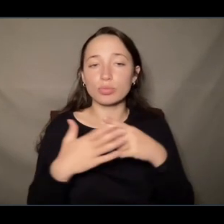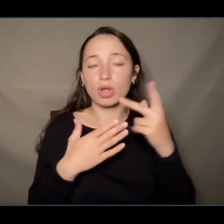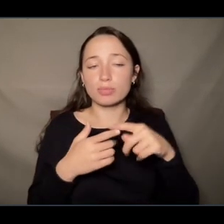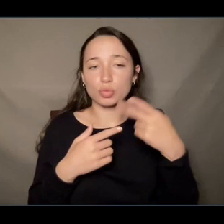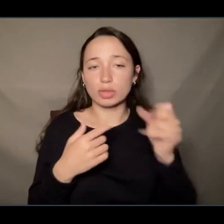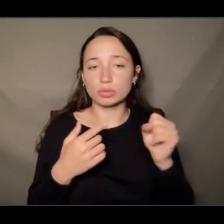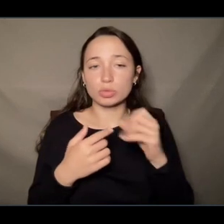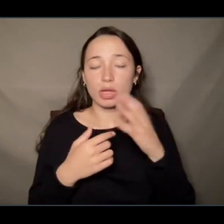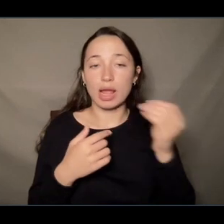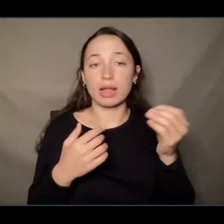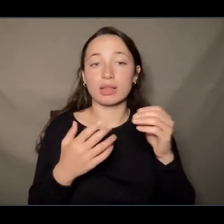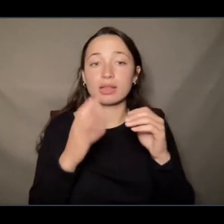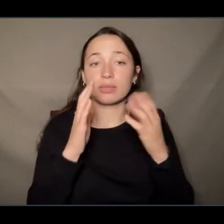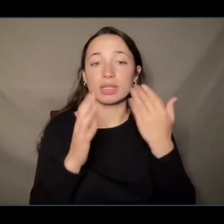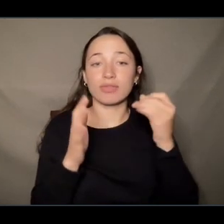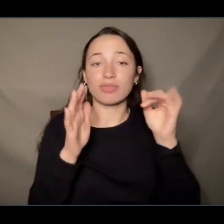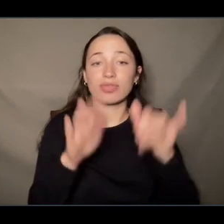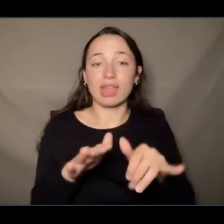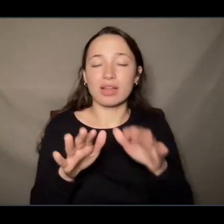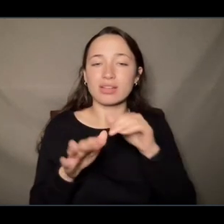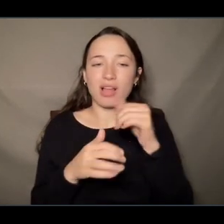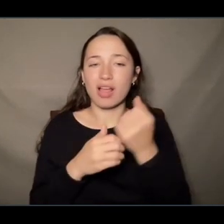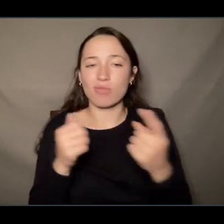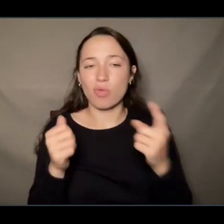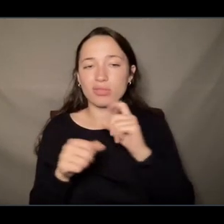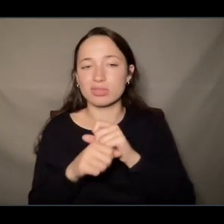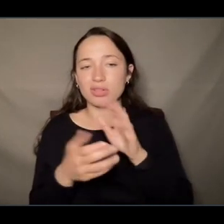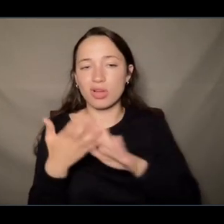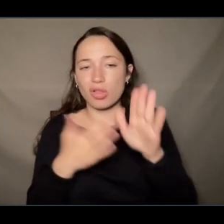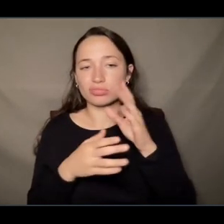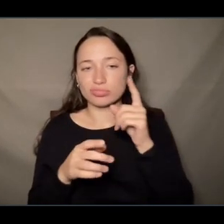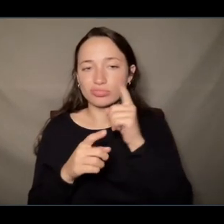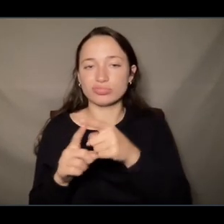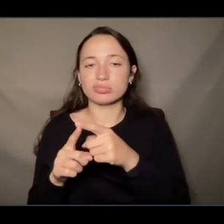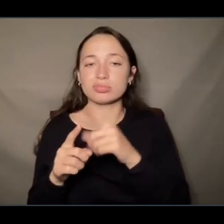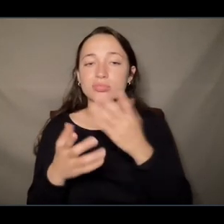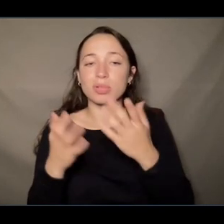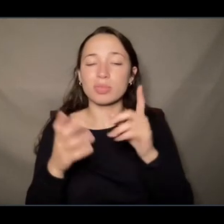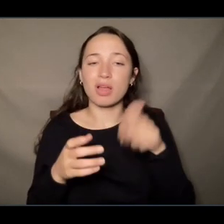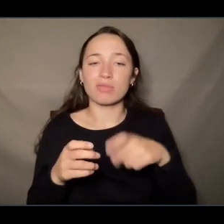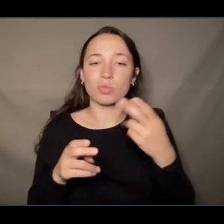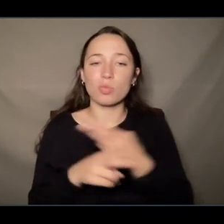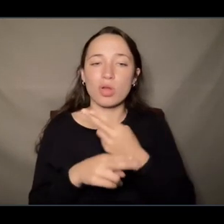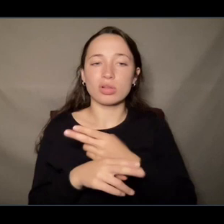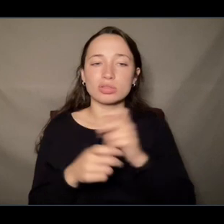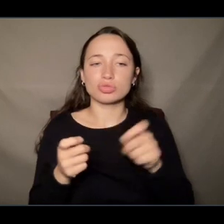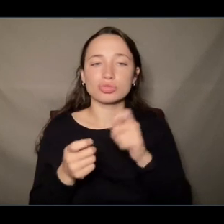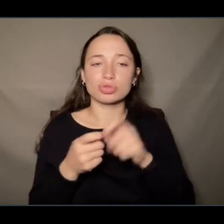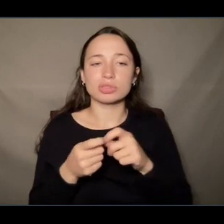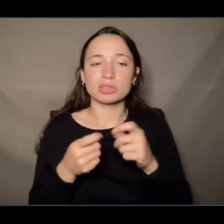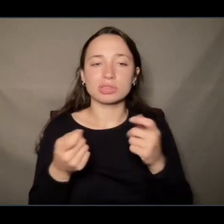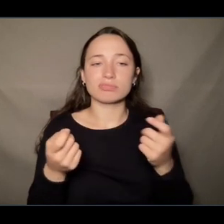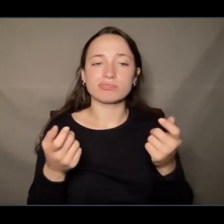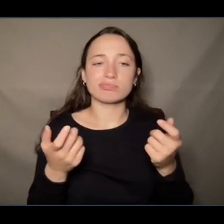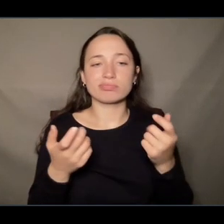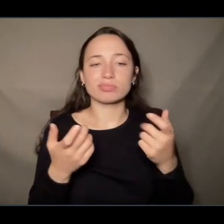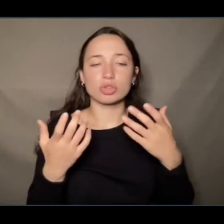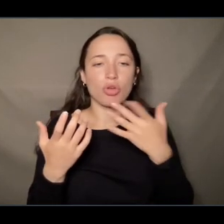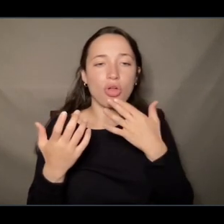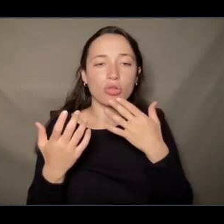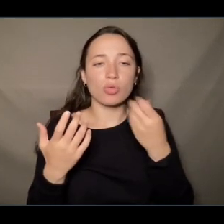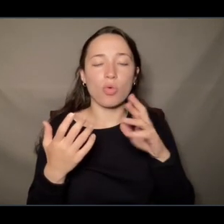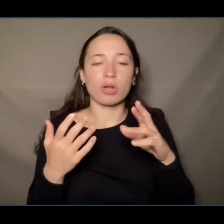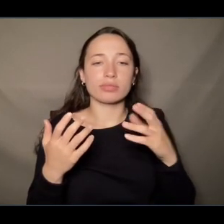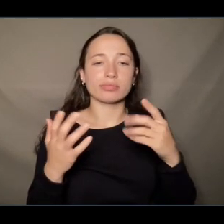high schools because exactly that. Not everyone is college bound. They may have to wear a certain